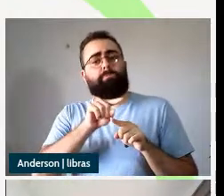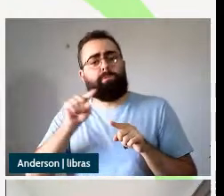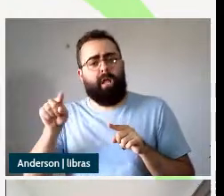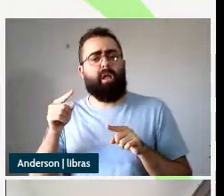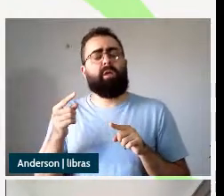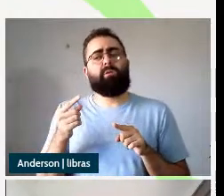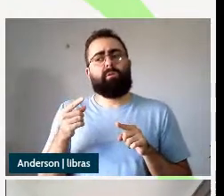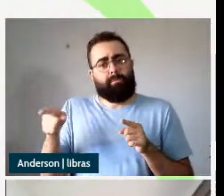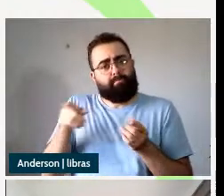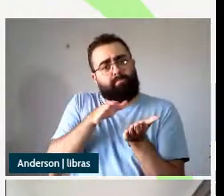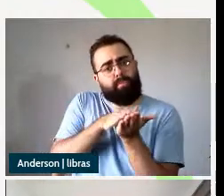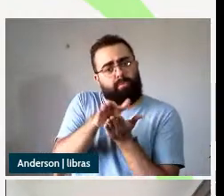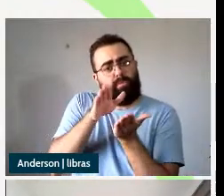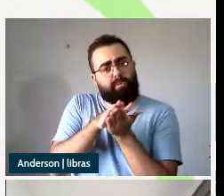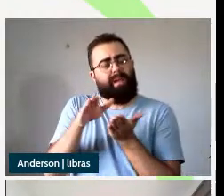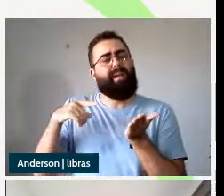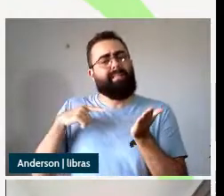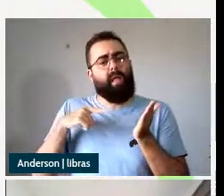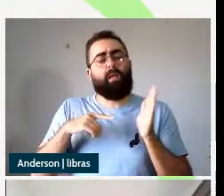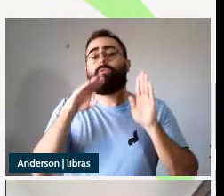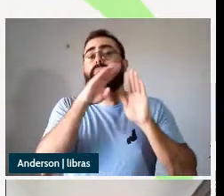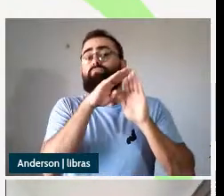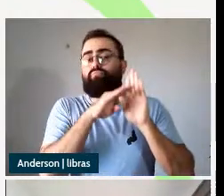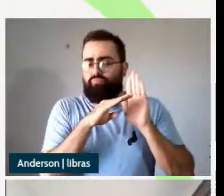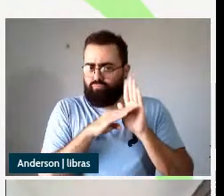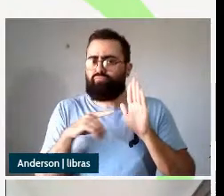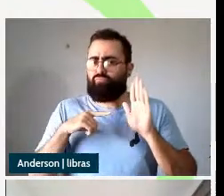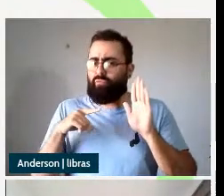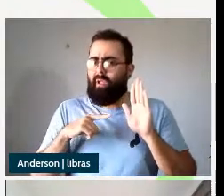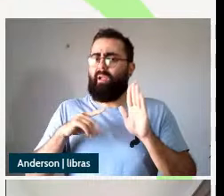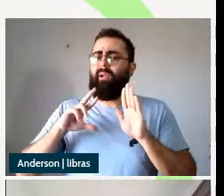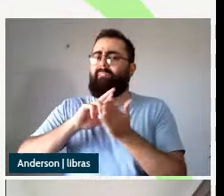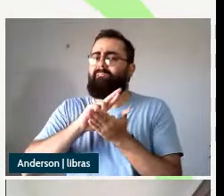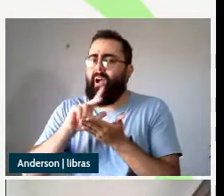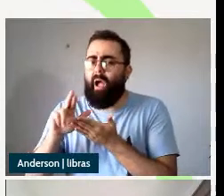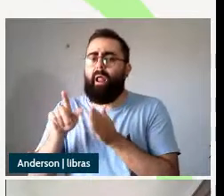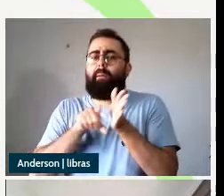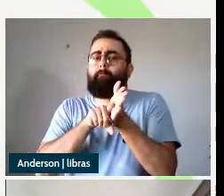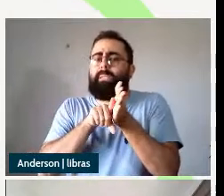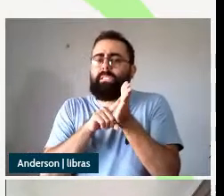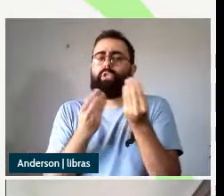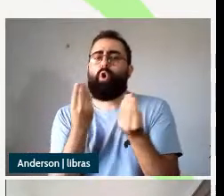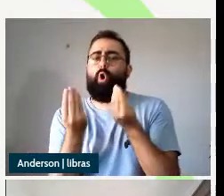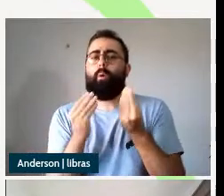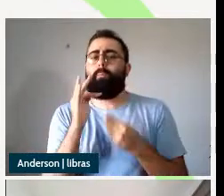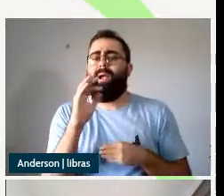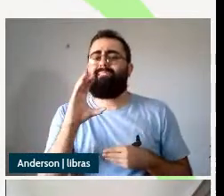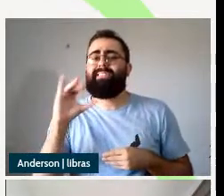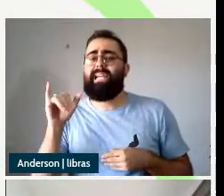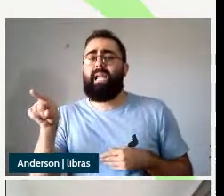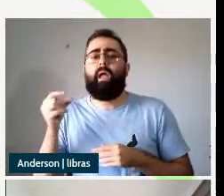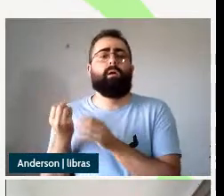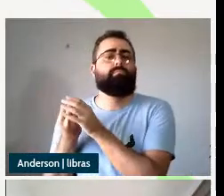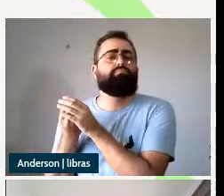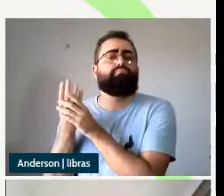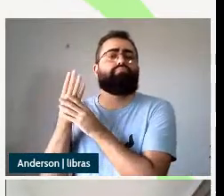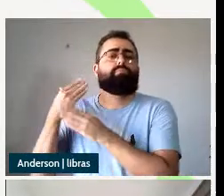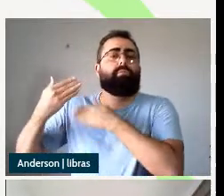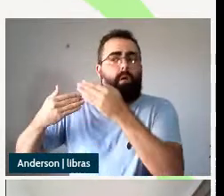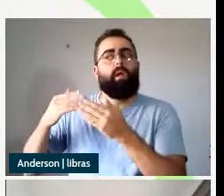paper, a lot of what has been done with regards to Free Choice items has been developed, thanks to him.